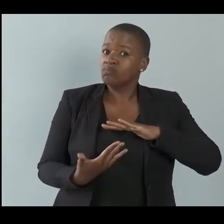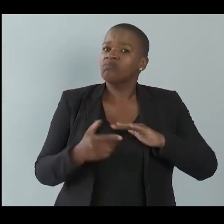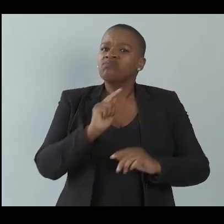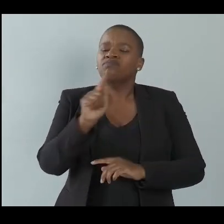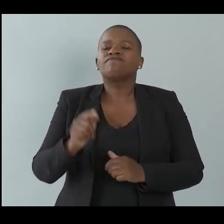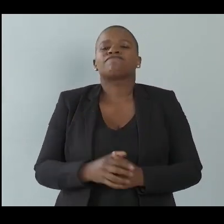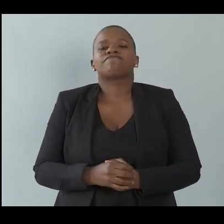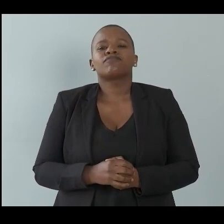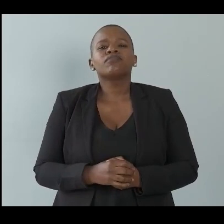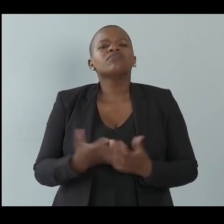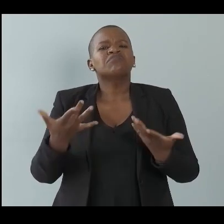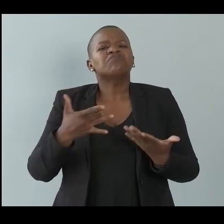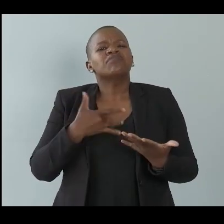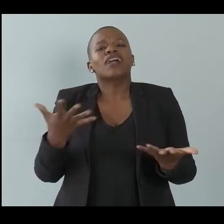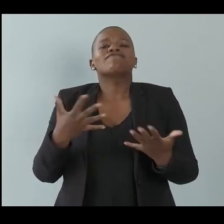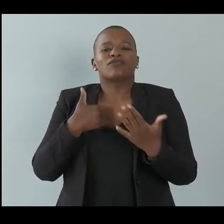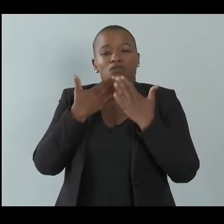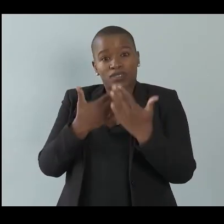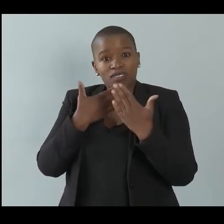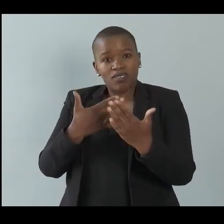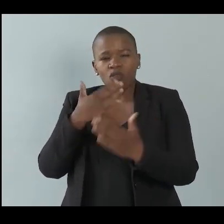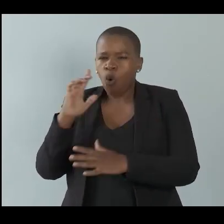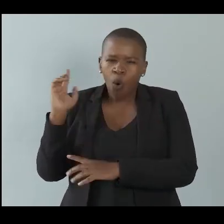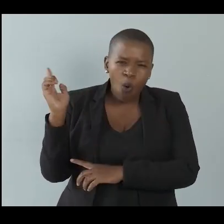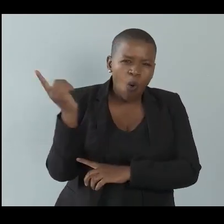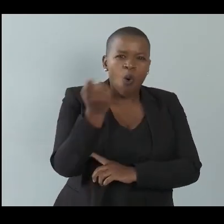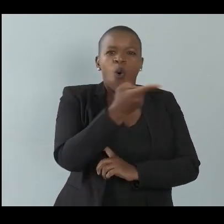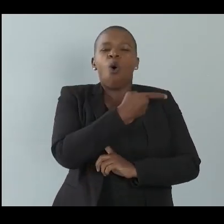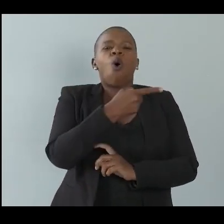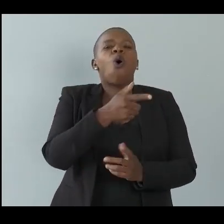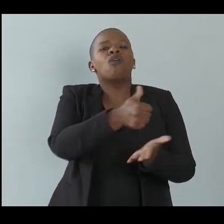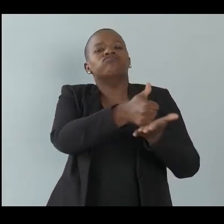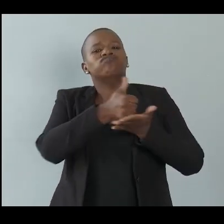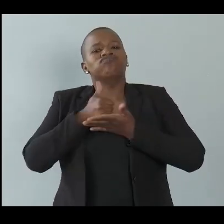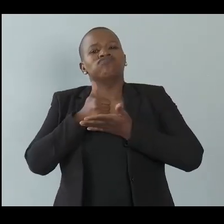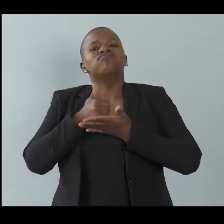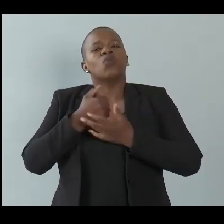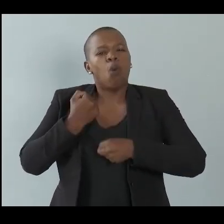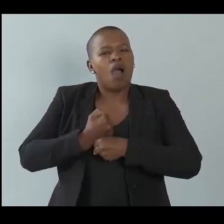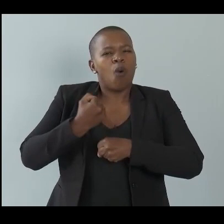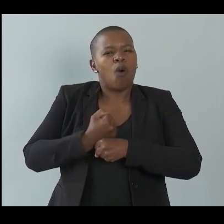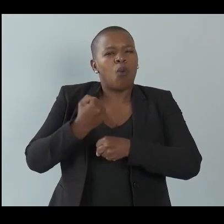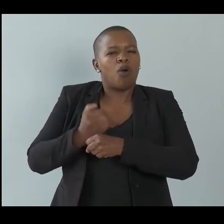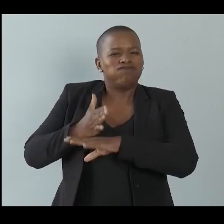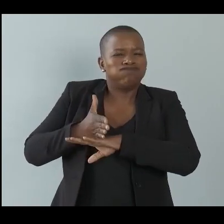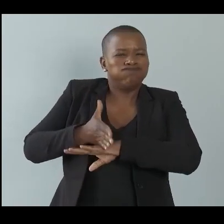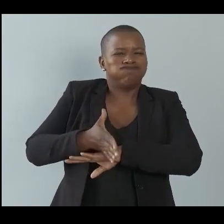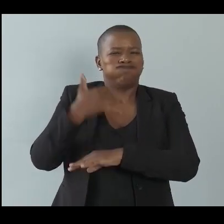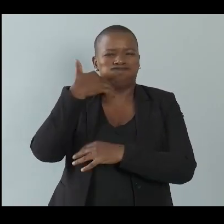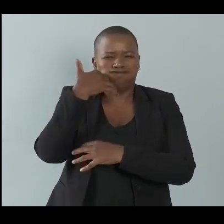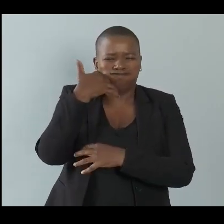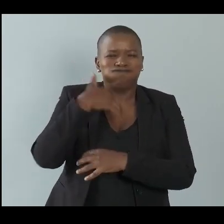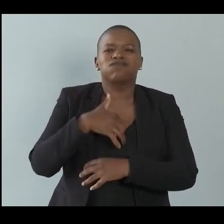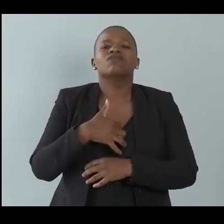would like to thank our people for their input into this process and for all of their hard work and dedication. We recently launched